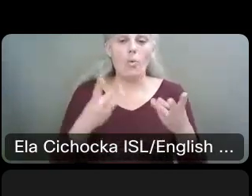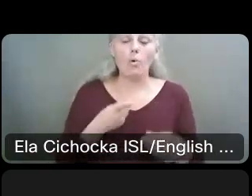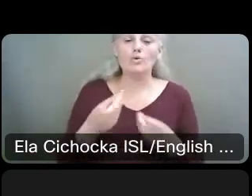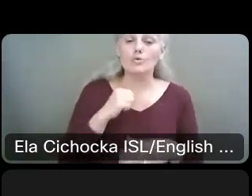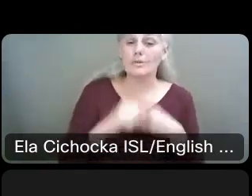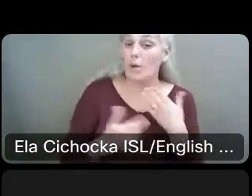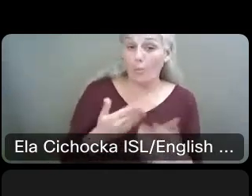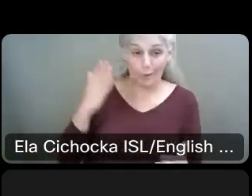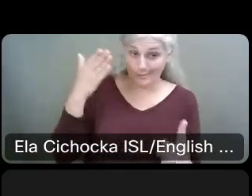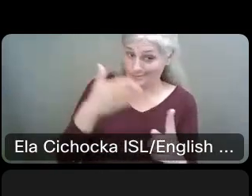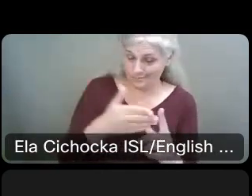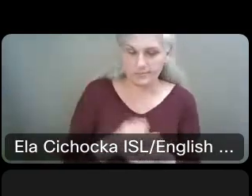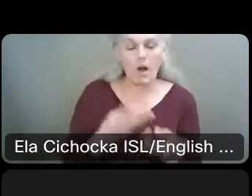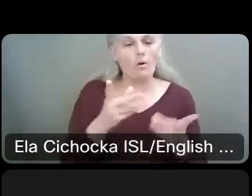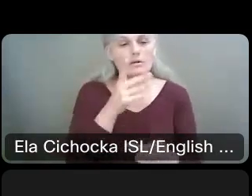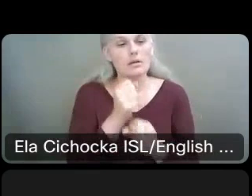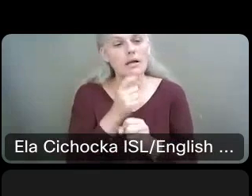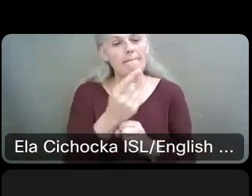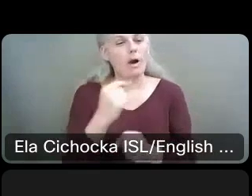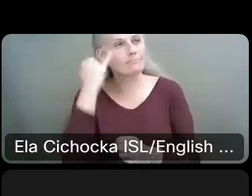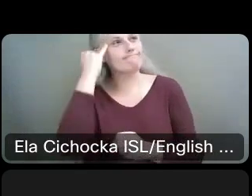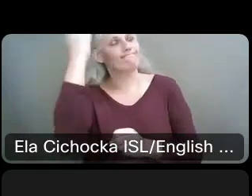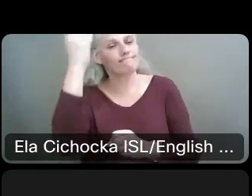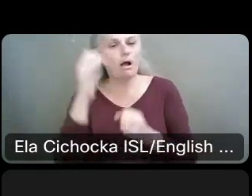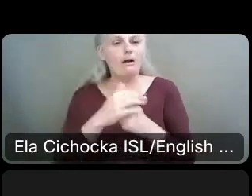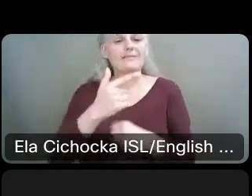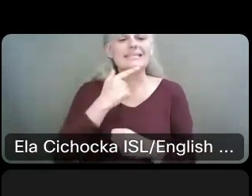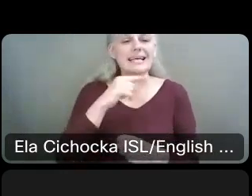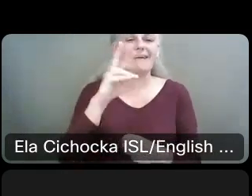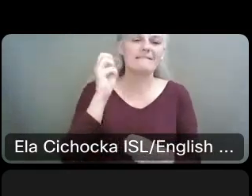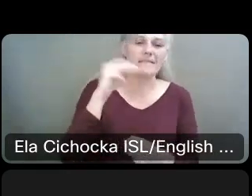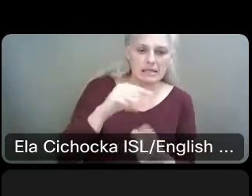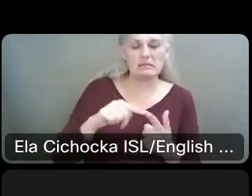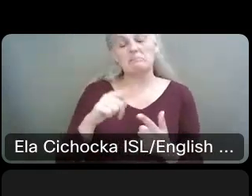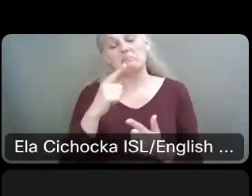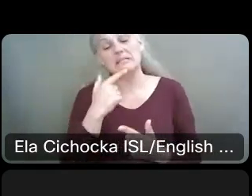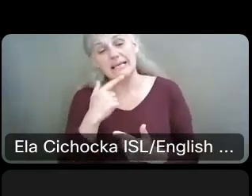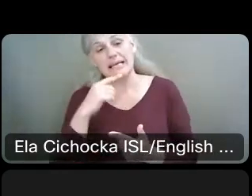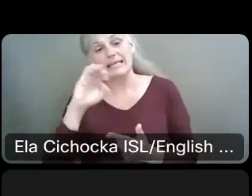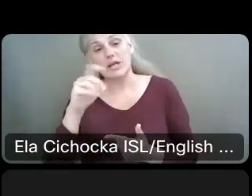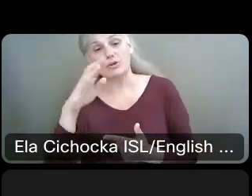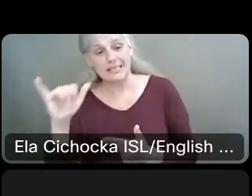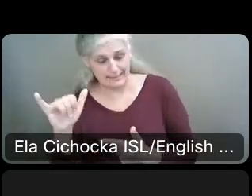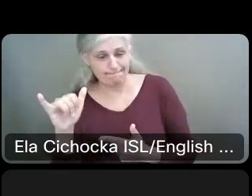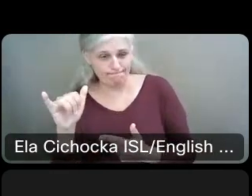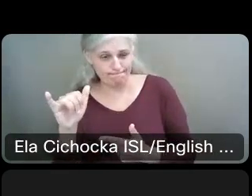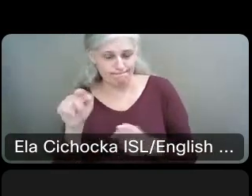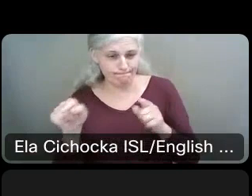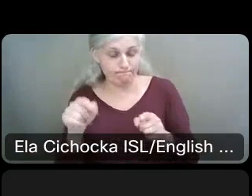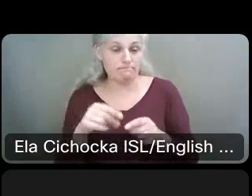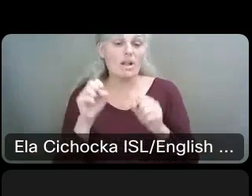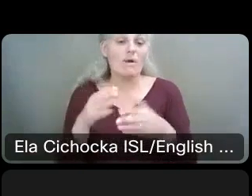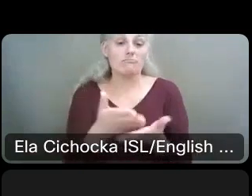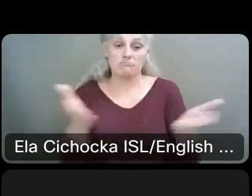today? So I want to really talk about the concept of the second victim, second casualty. Again, you know, the door is